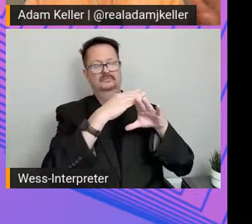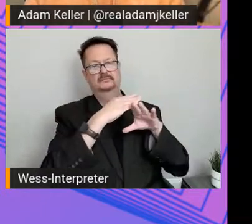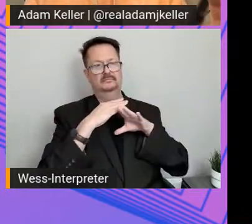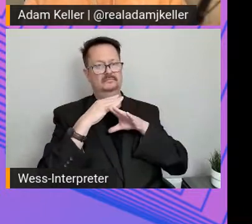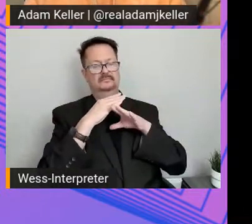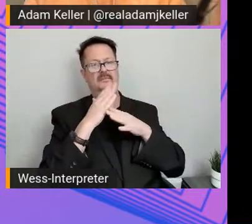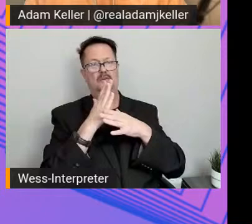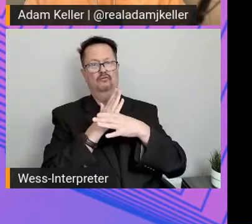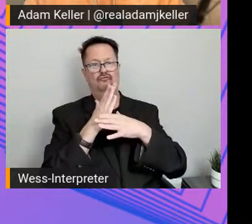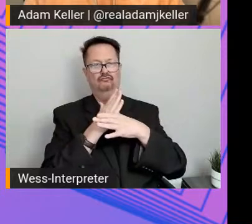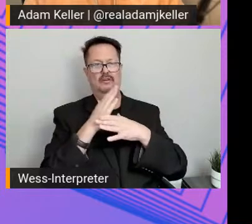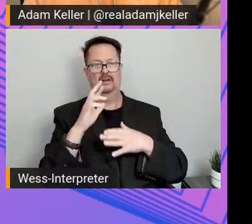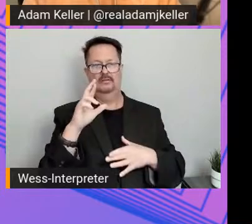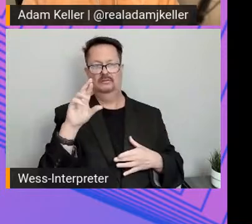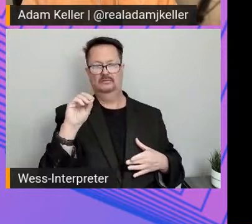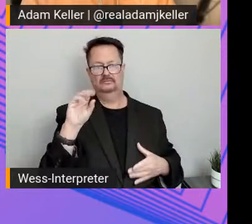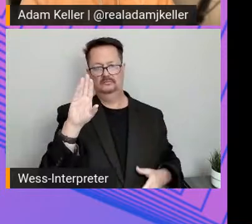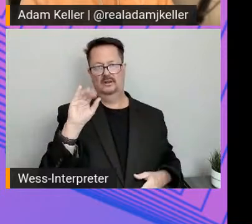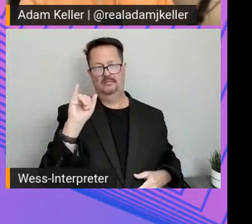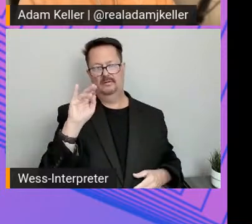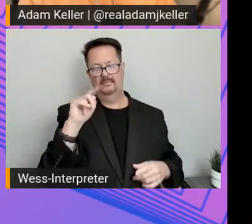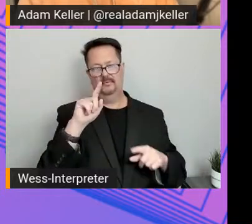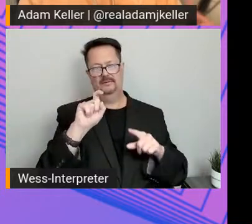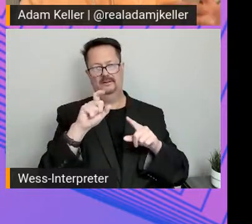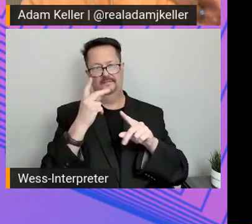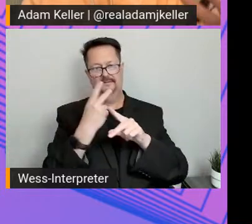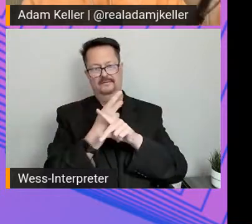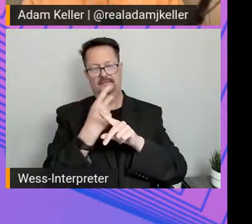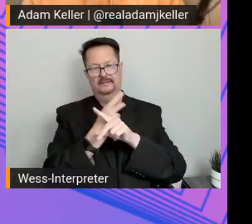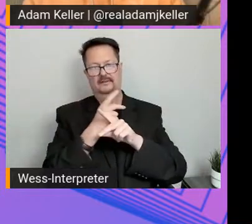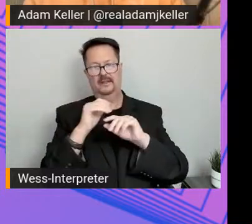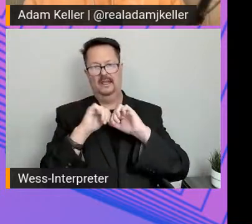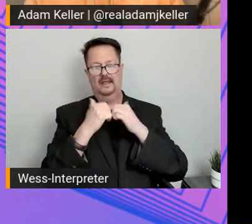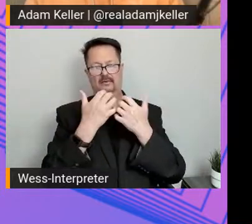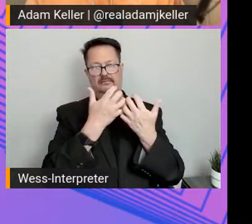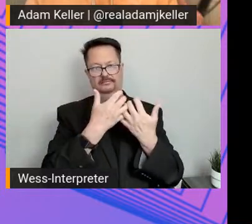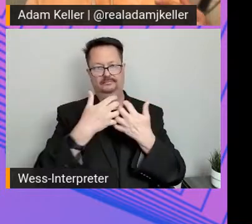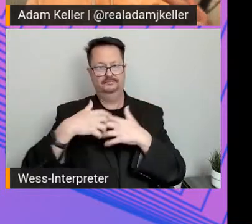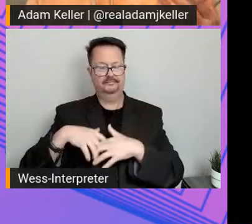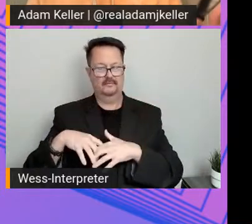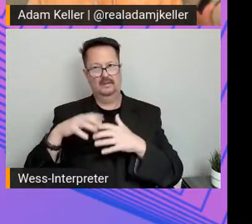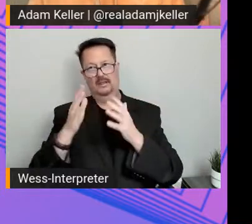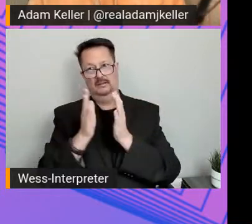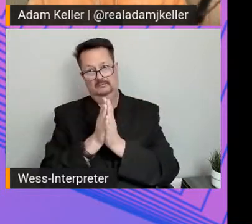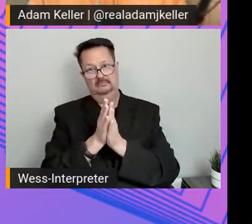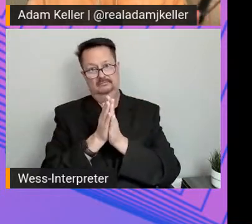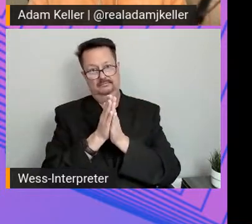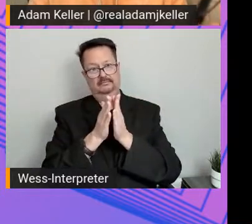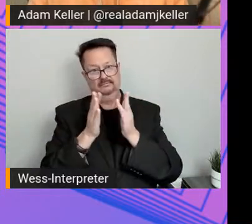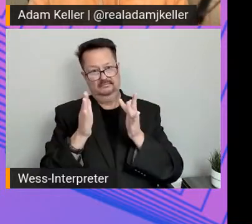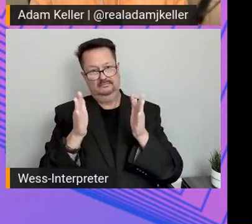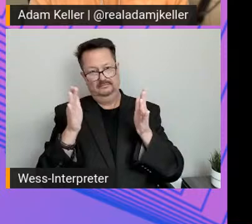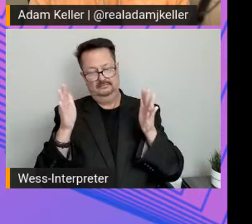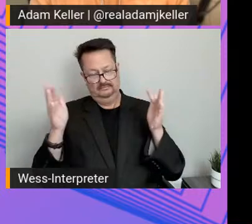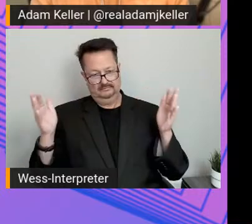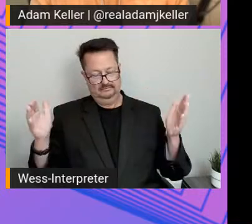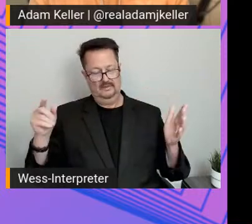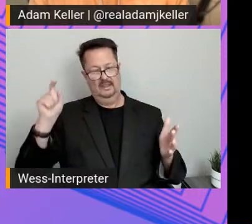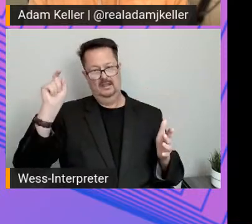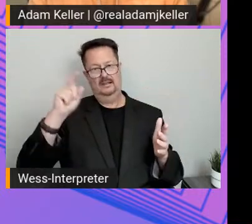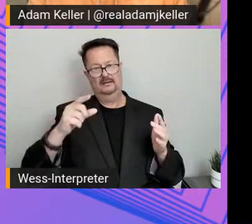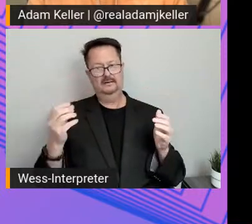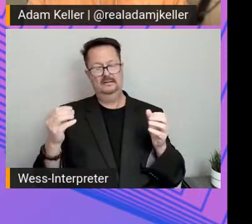But we need to figure out how to stitch those things together. And then as we scale, of course, I'm probably going to need more underlying